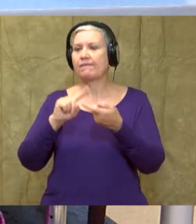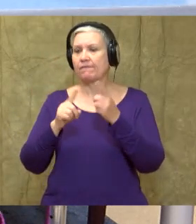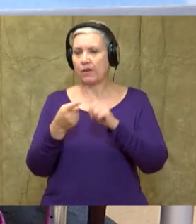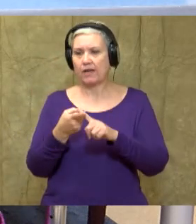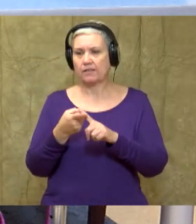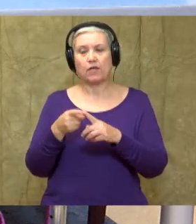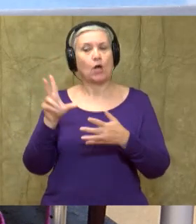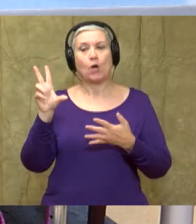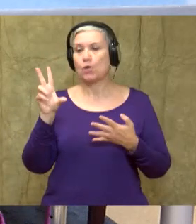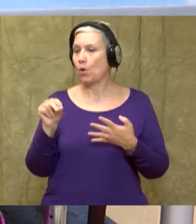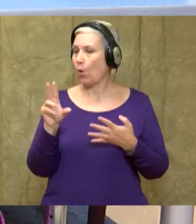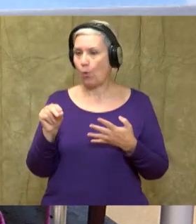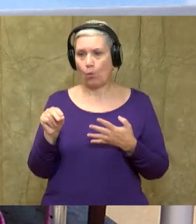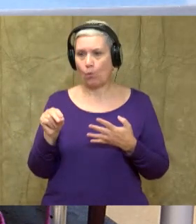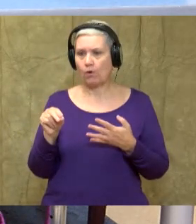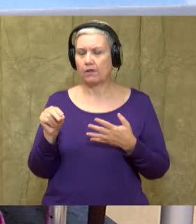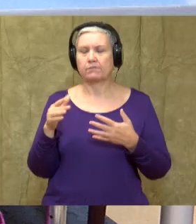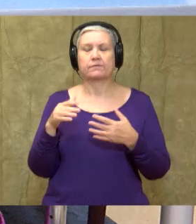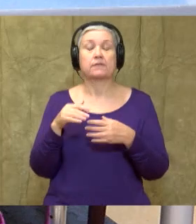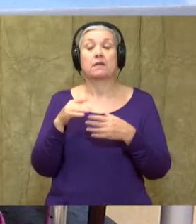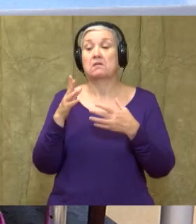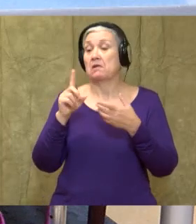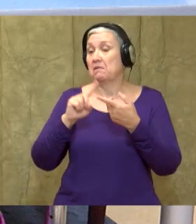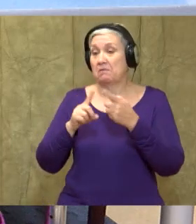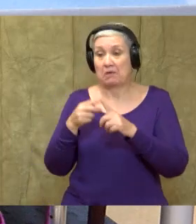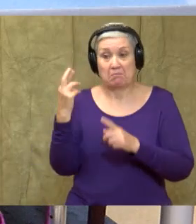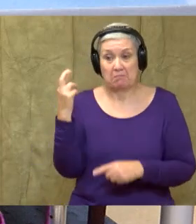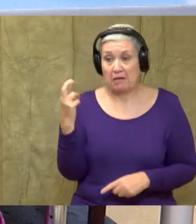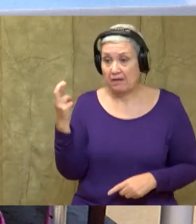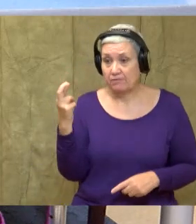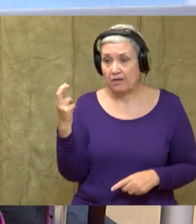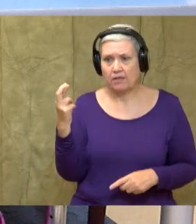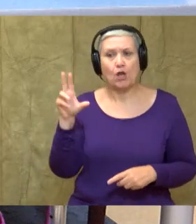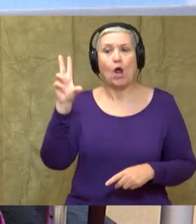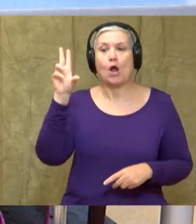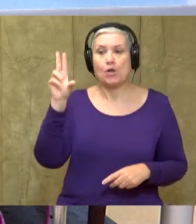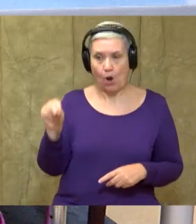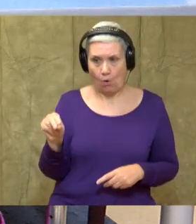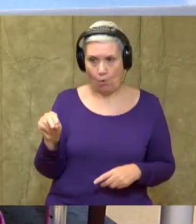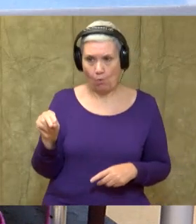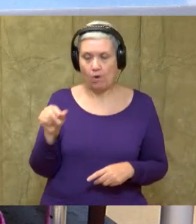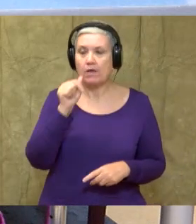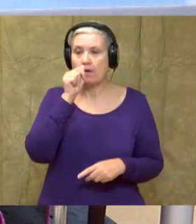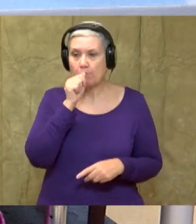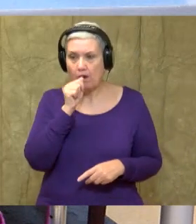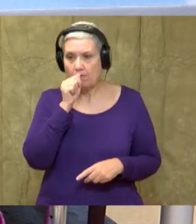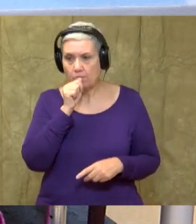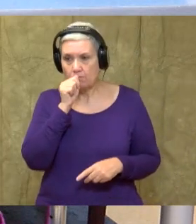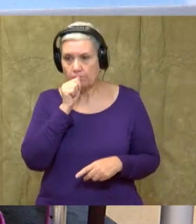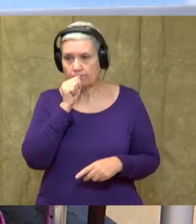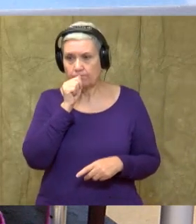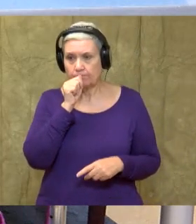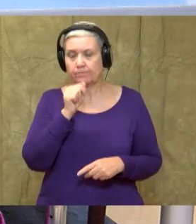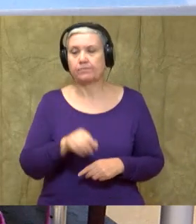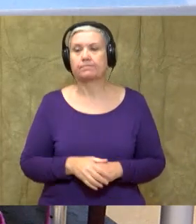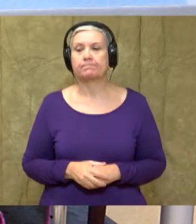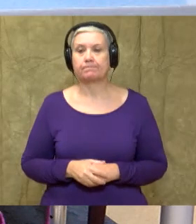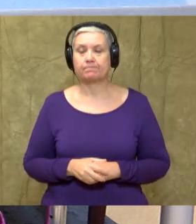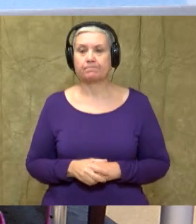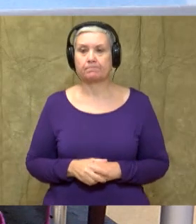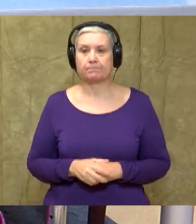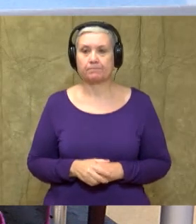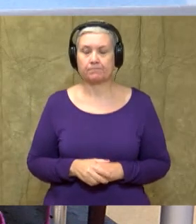never want to share, even though they're our friends. It could be our best friend, but privacy is needed when it comes to passwords. All